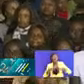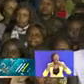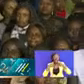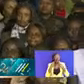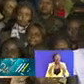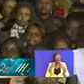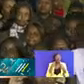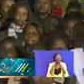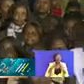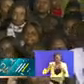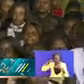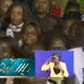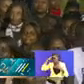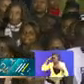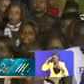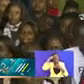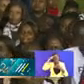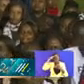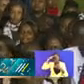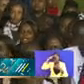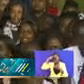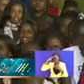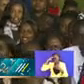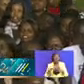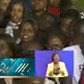Mega clubs with